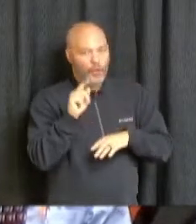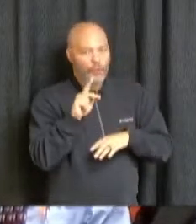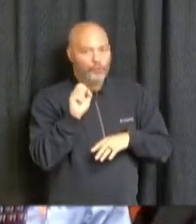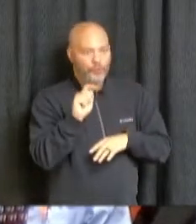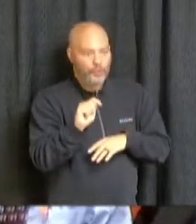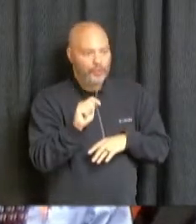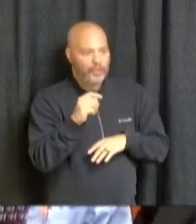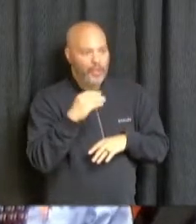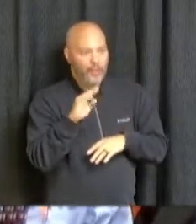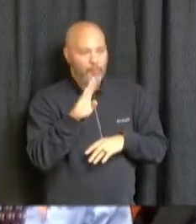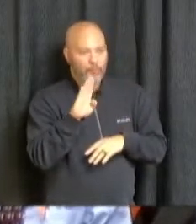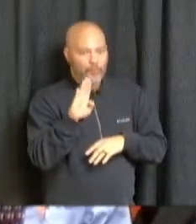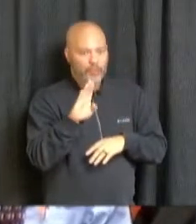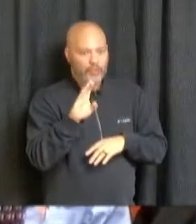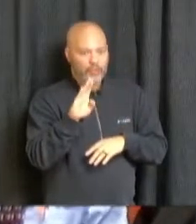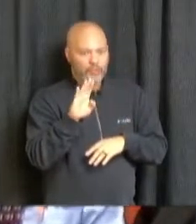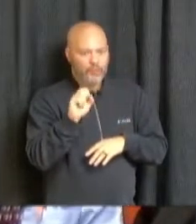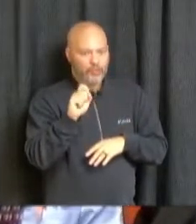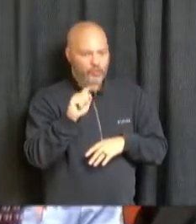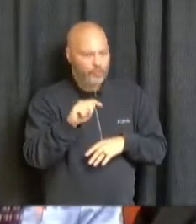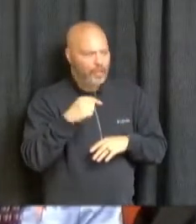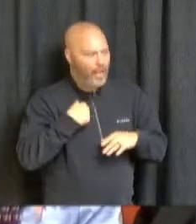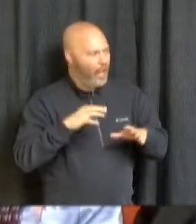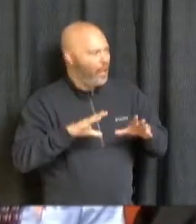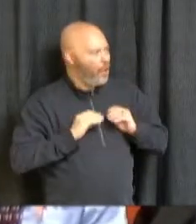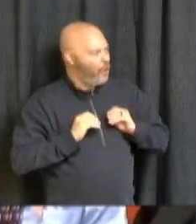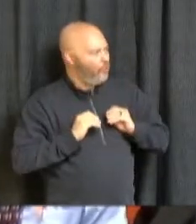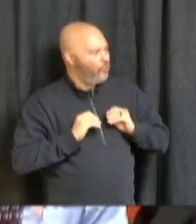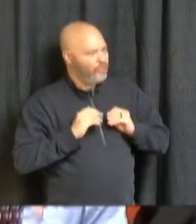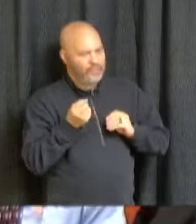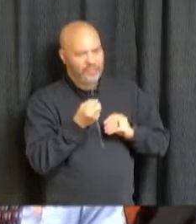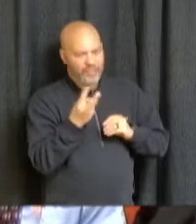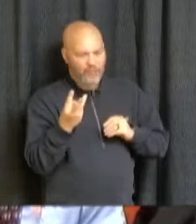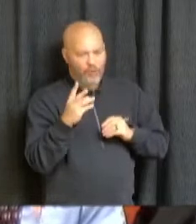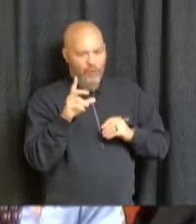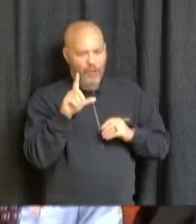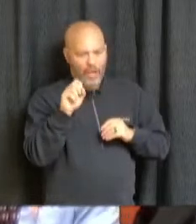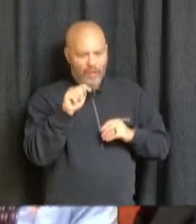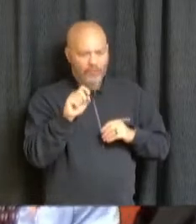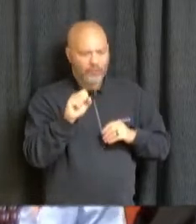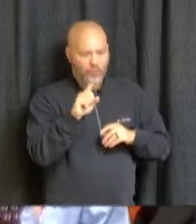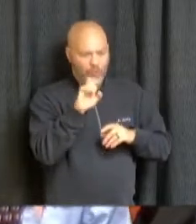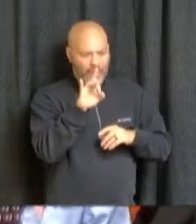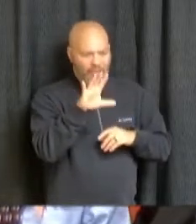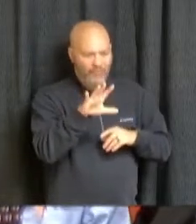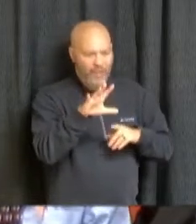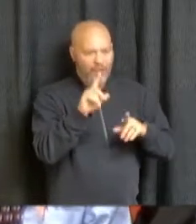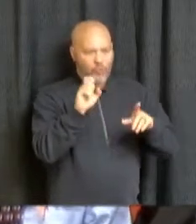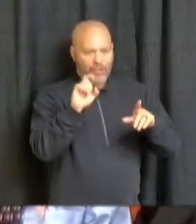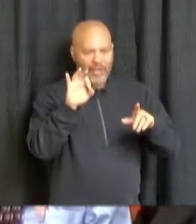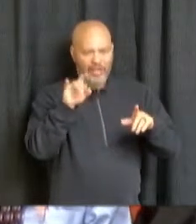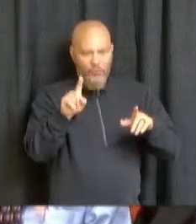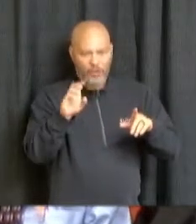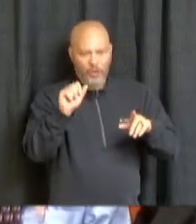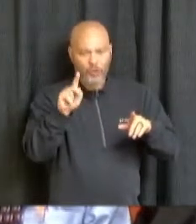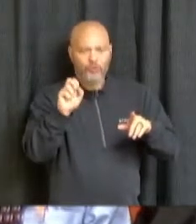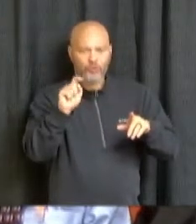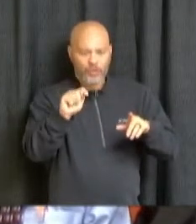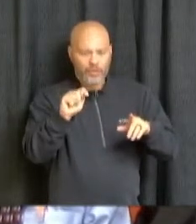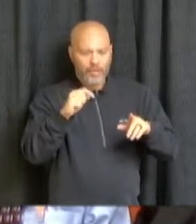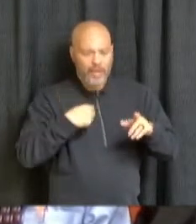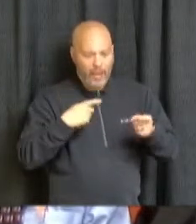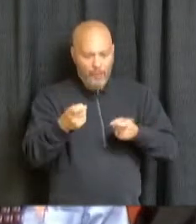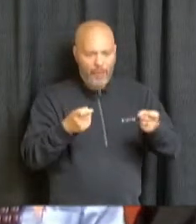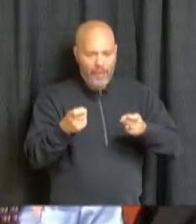Street and B Street. So I own several parcels, 185 Oak Street and 191 Oak Street, and I manage